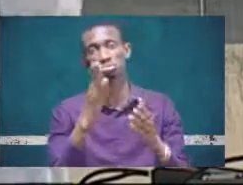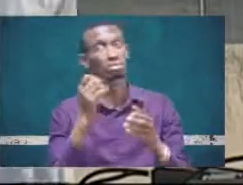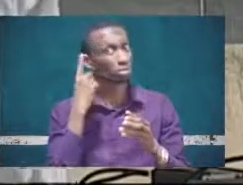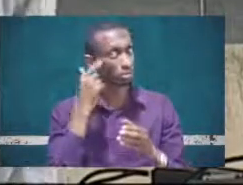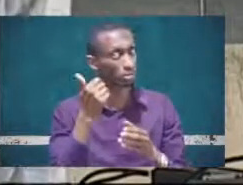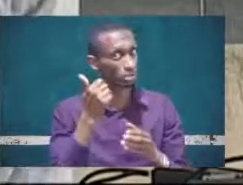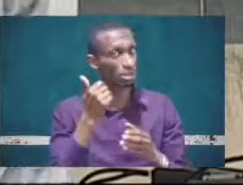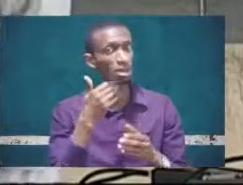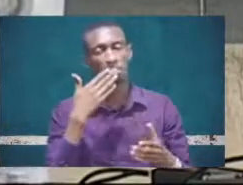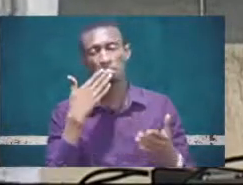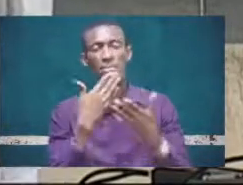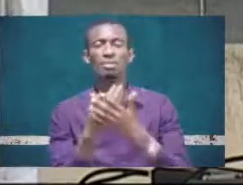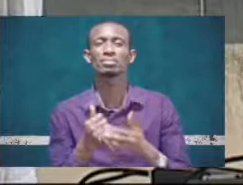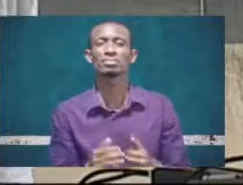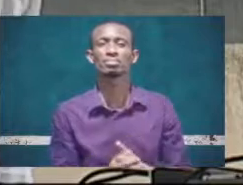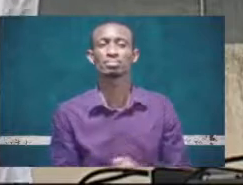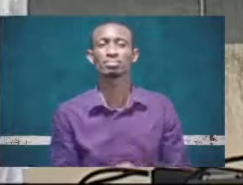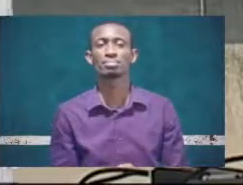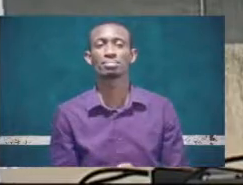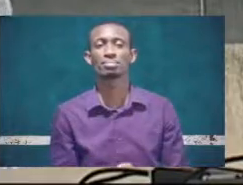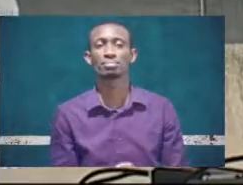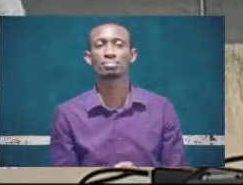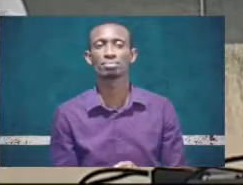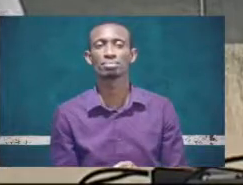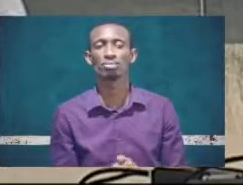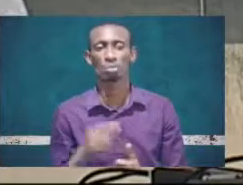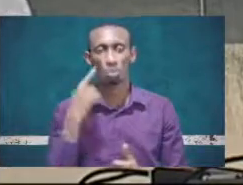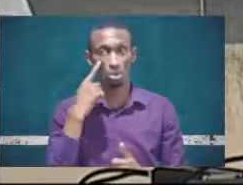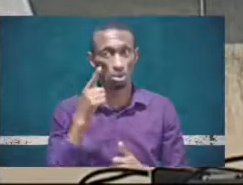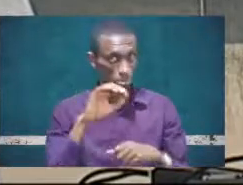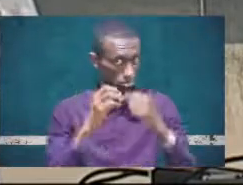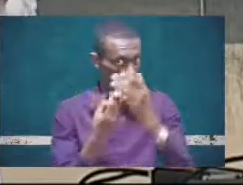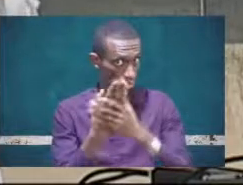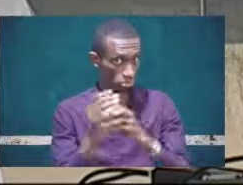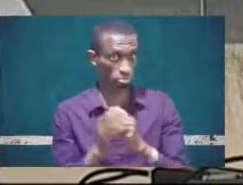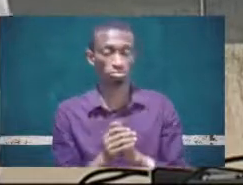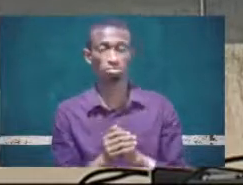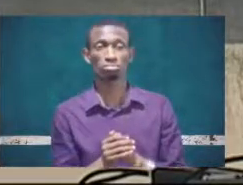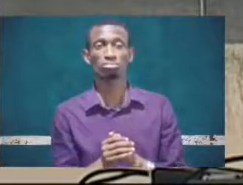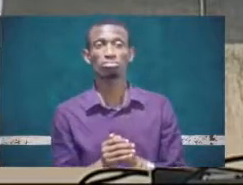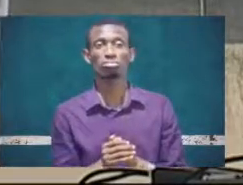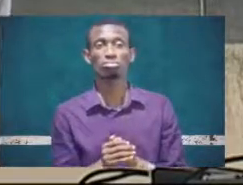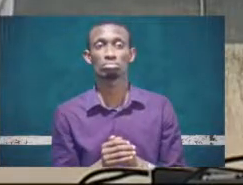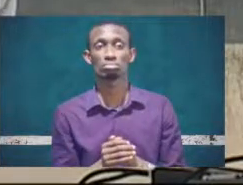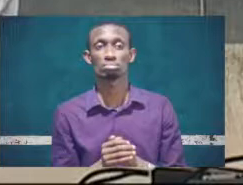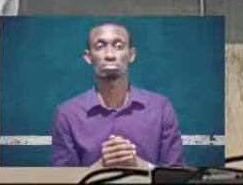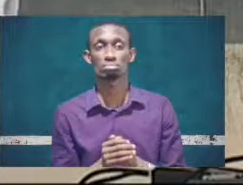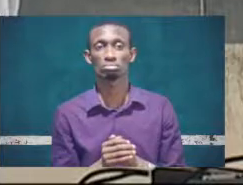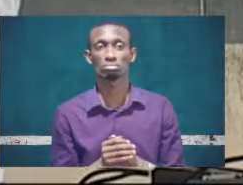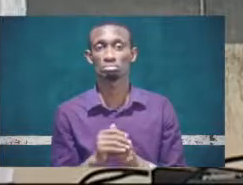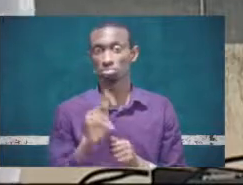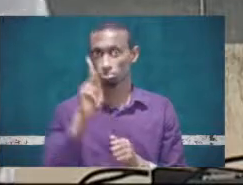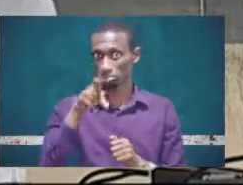Oh, wonderful. Then, we need the product of sign. I repeat, it's a product of